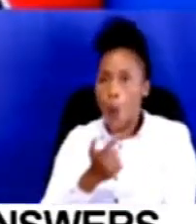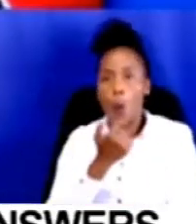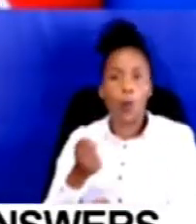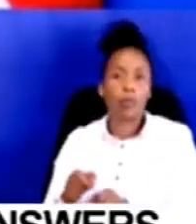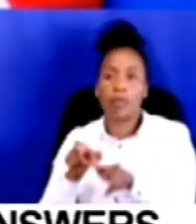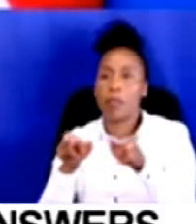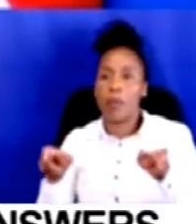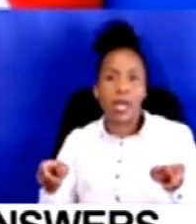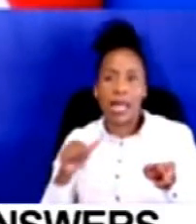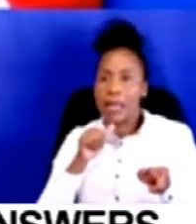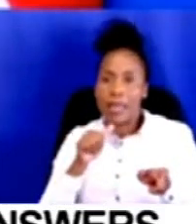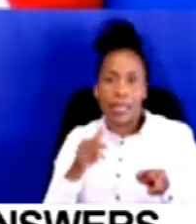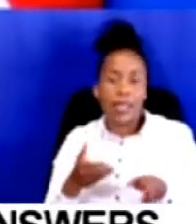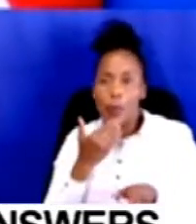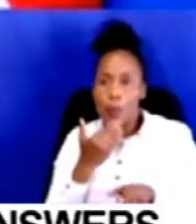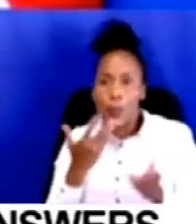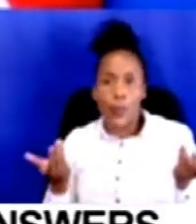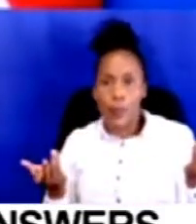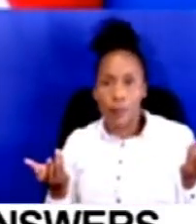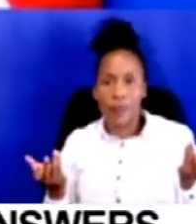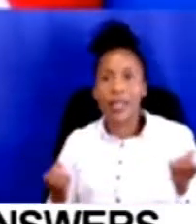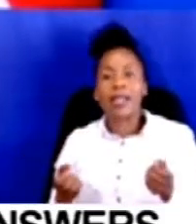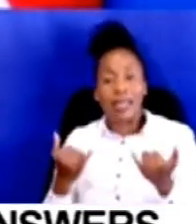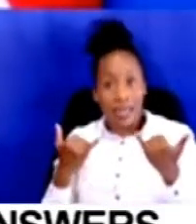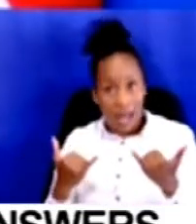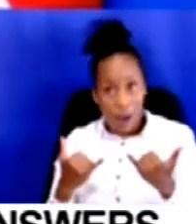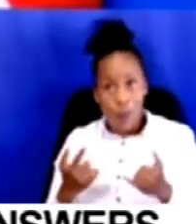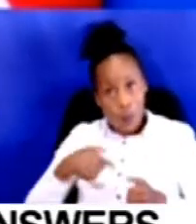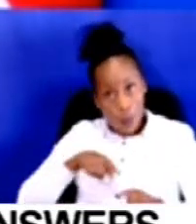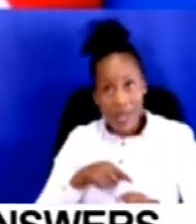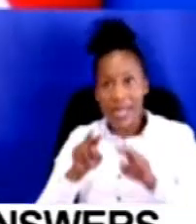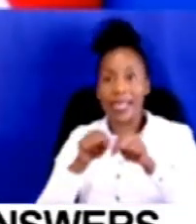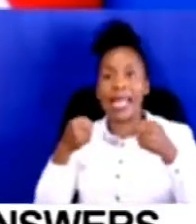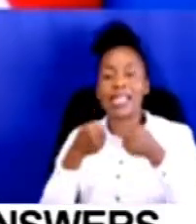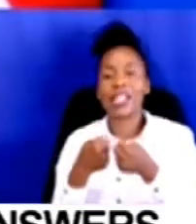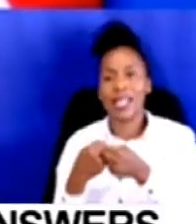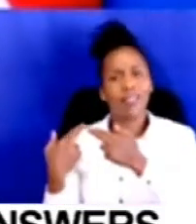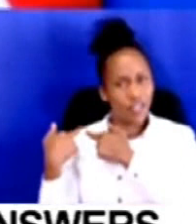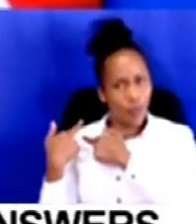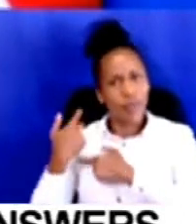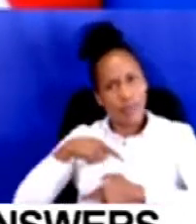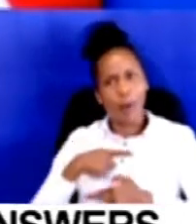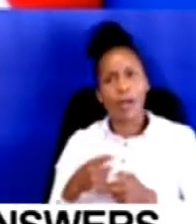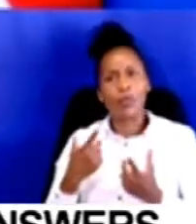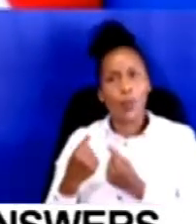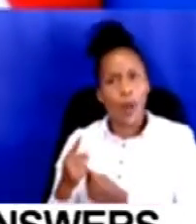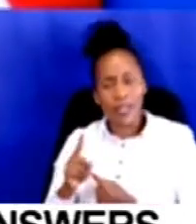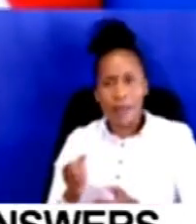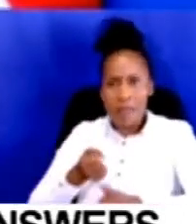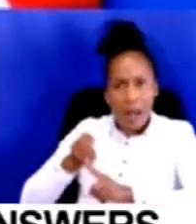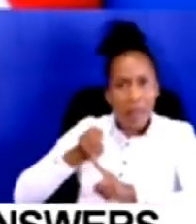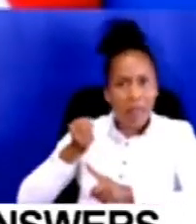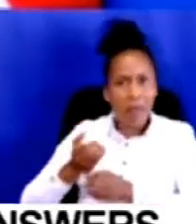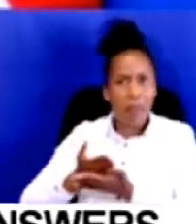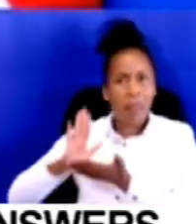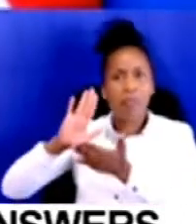It is our responsibility as a nation to fight poverty and uplift